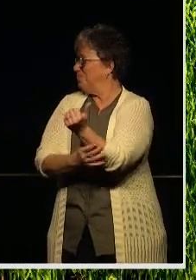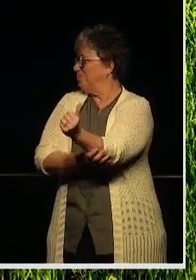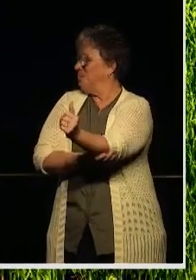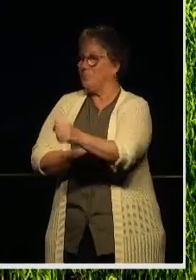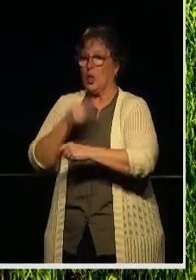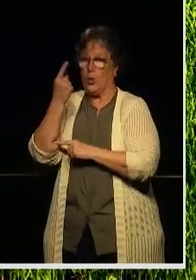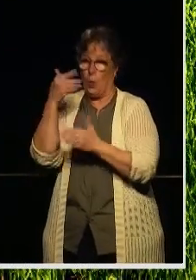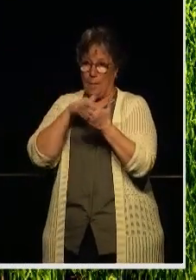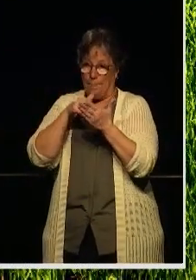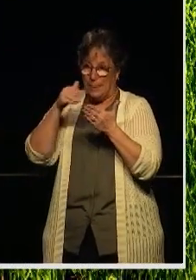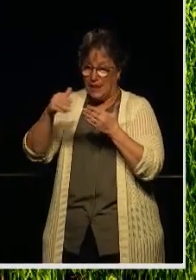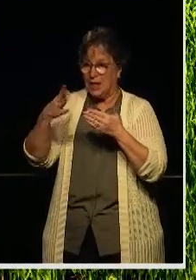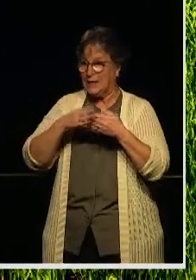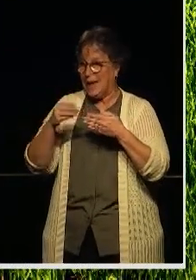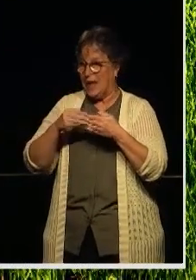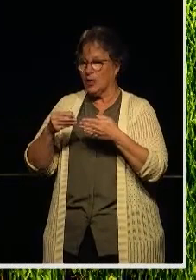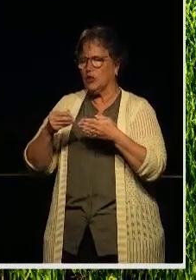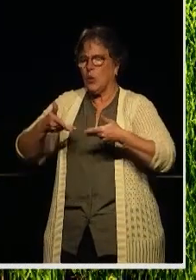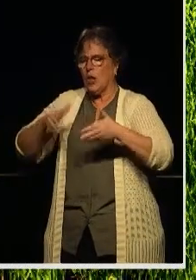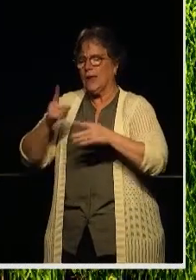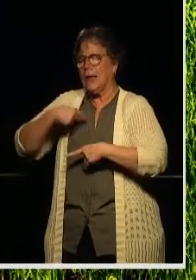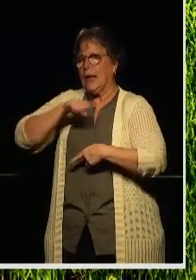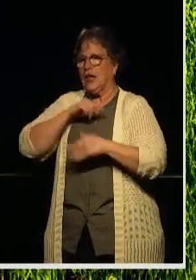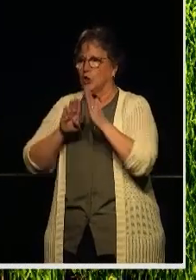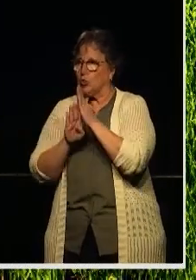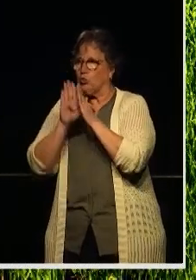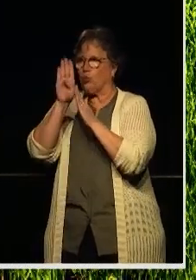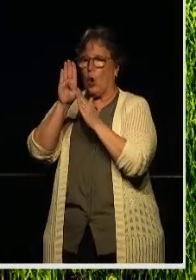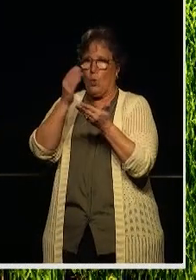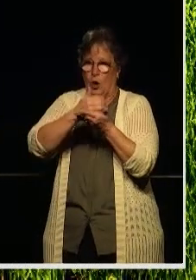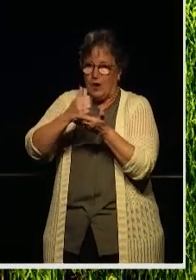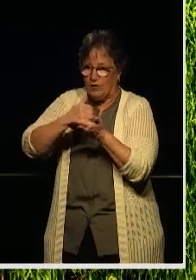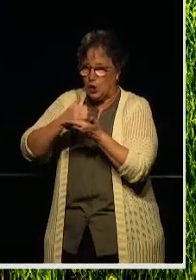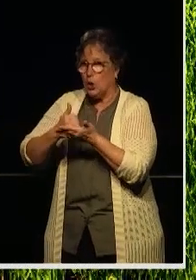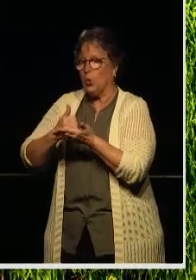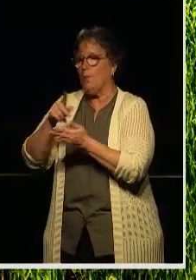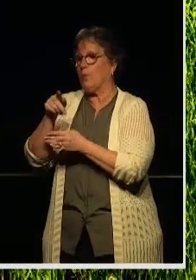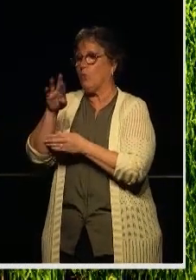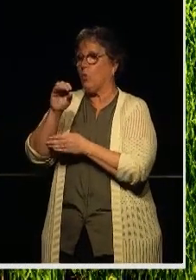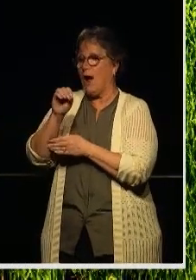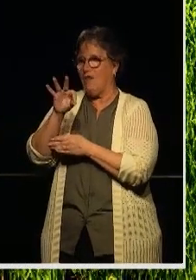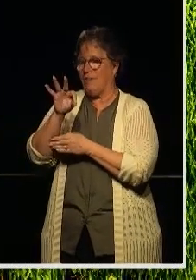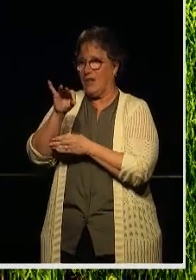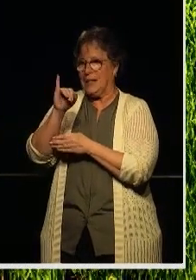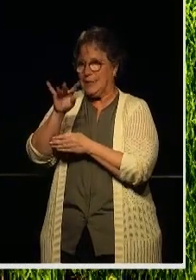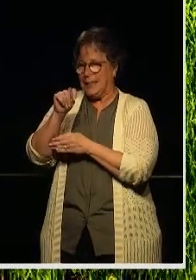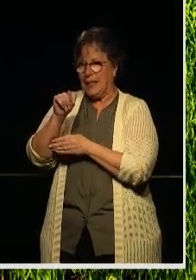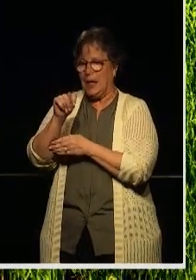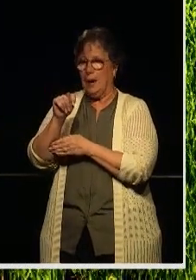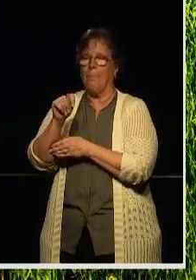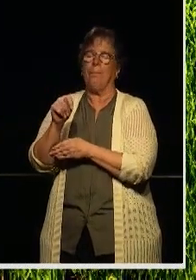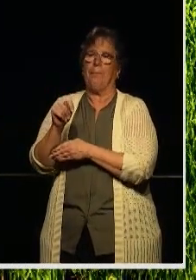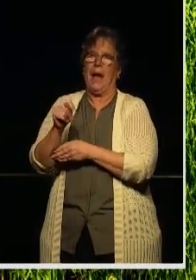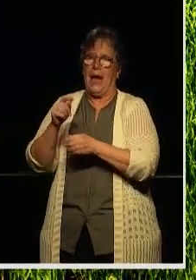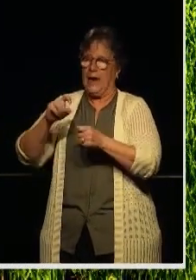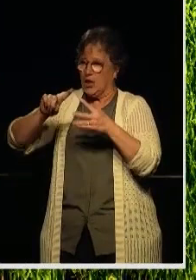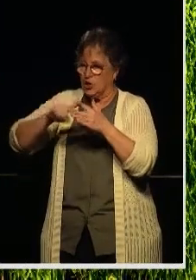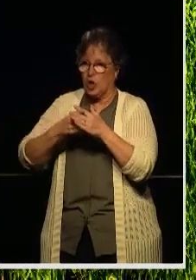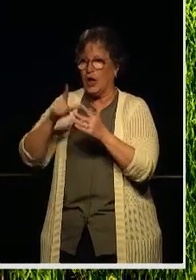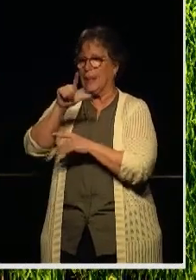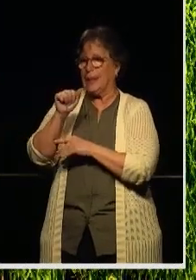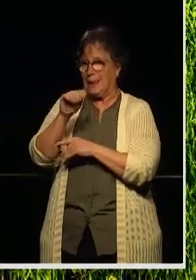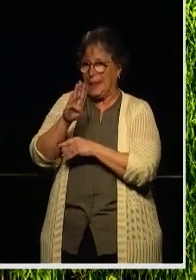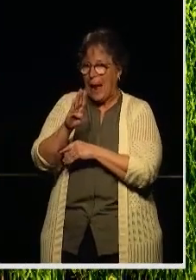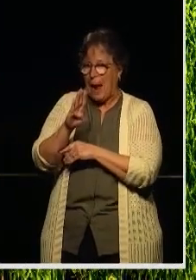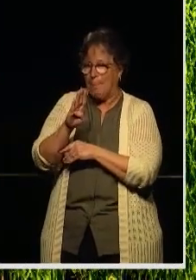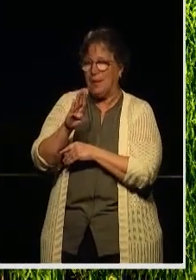The $1 million will enable us to grow our revenue and profitability by rolling out our lab solution, which will complement our existing fruiting